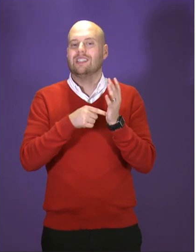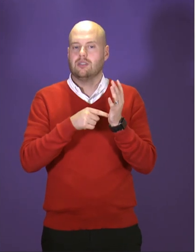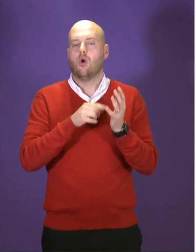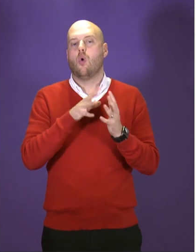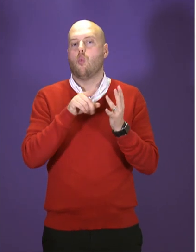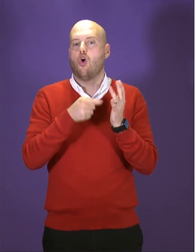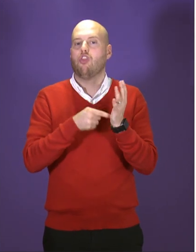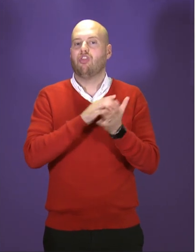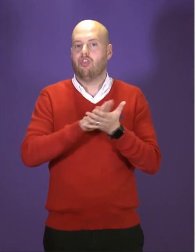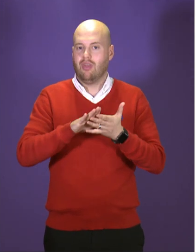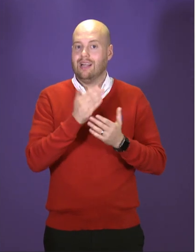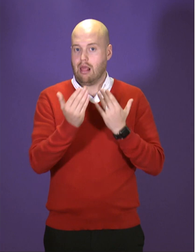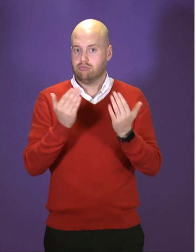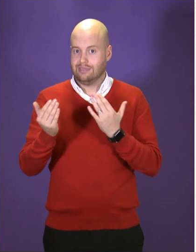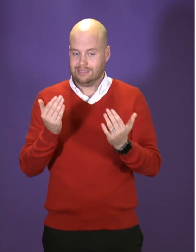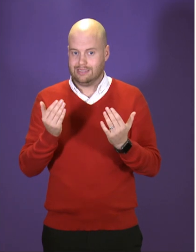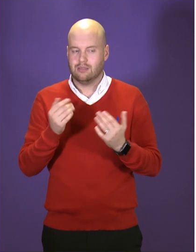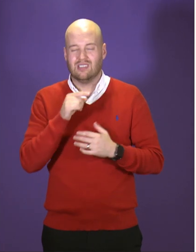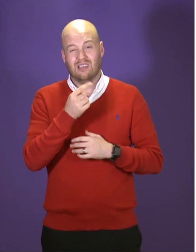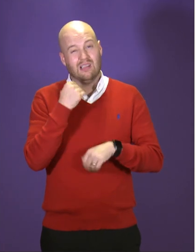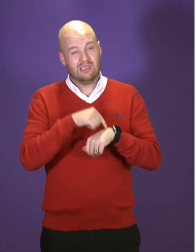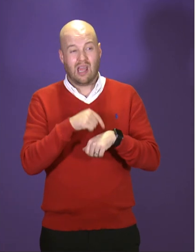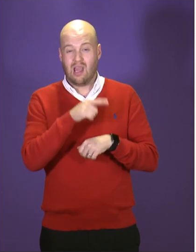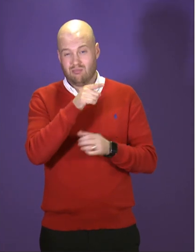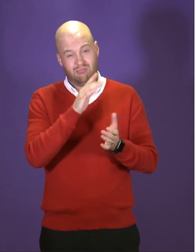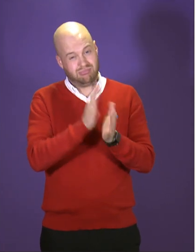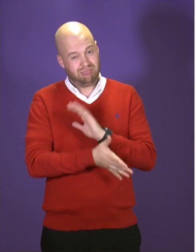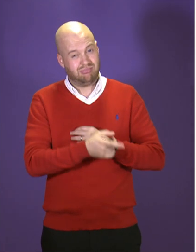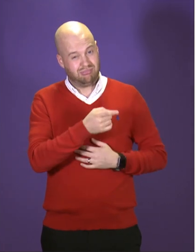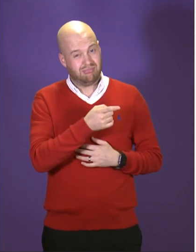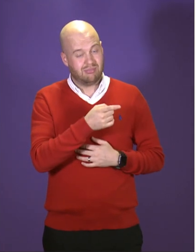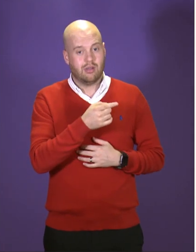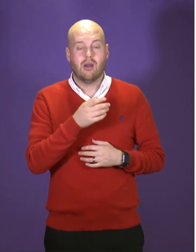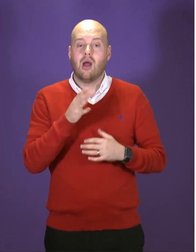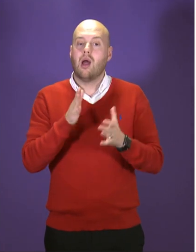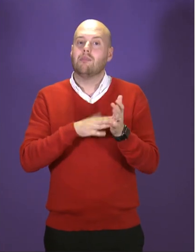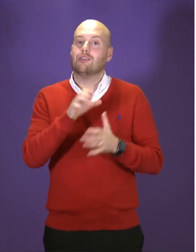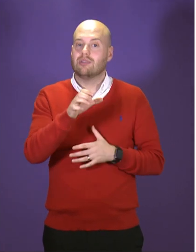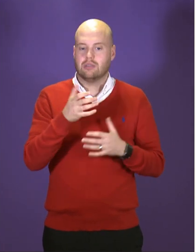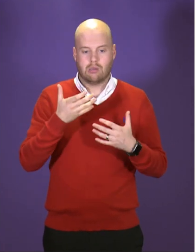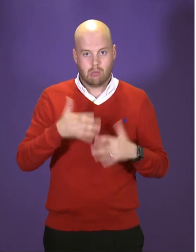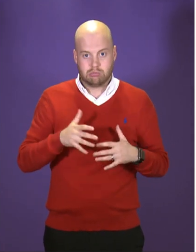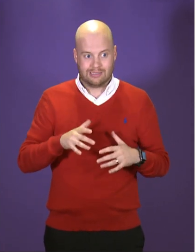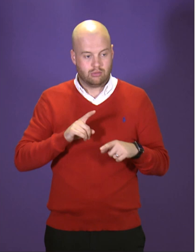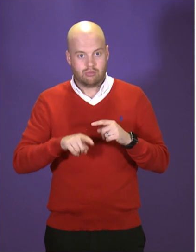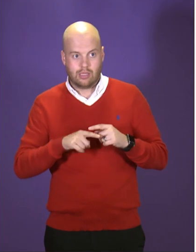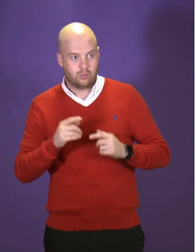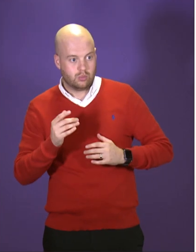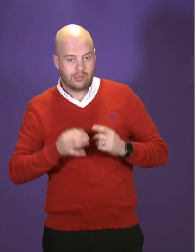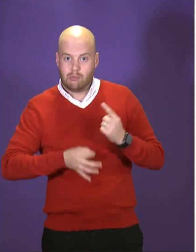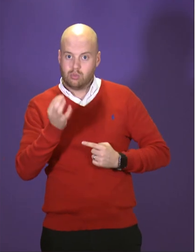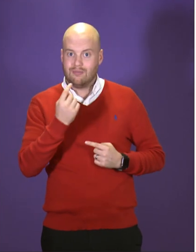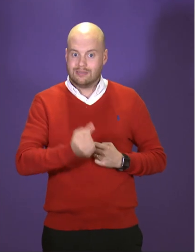in the midst of what I would call the second phase of its cultural regeneration, having rebuilt cultural infrastructure out of the